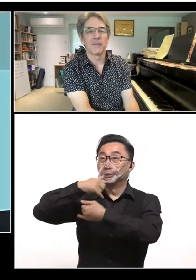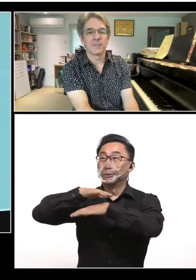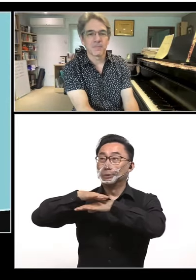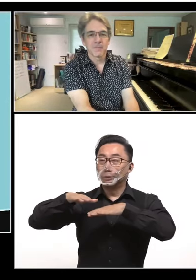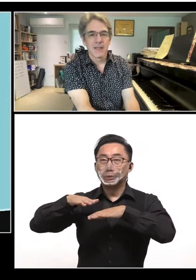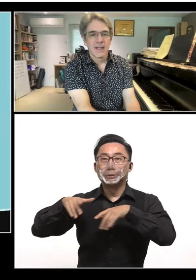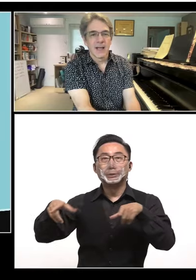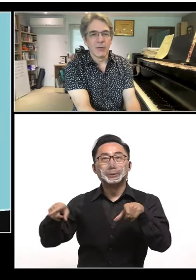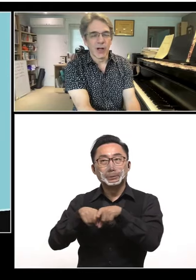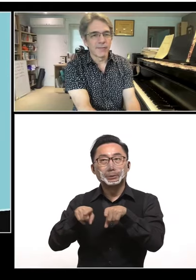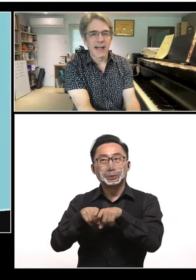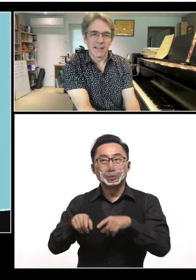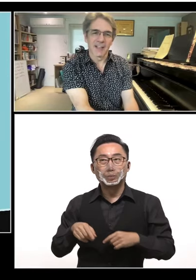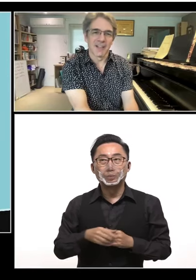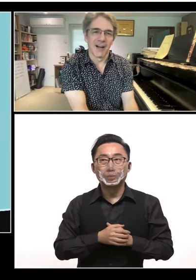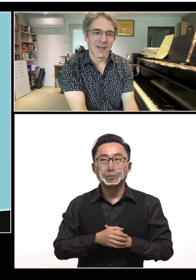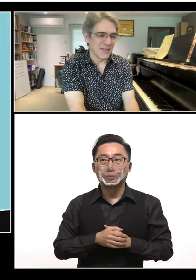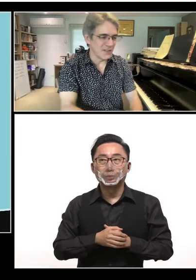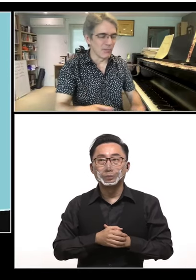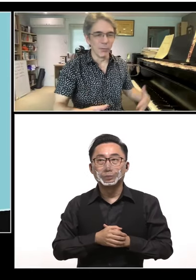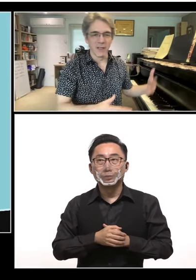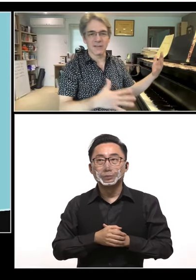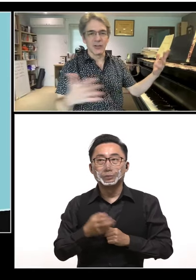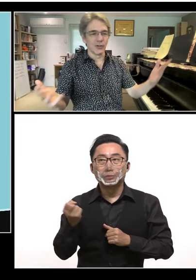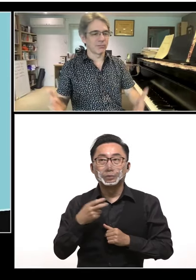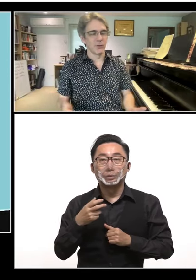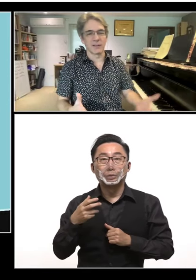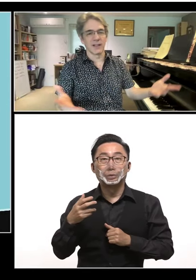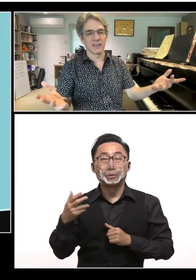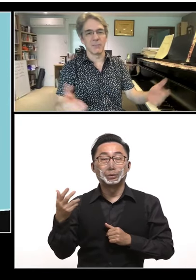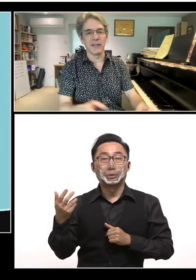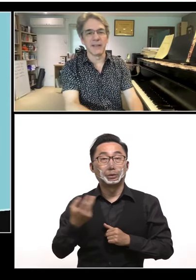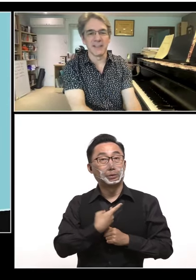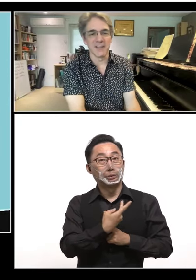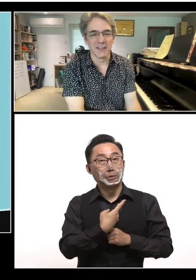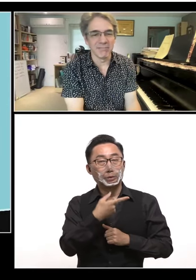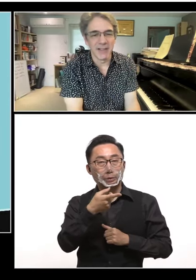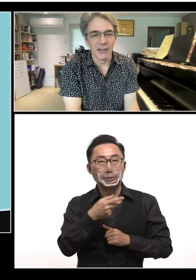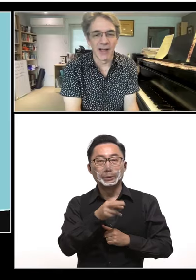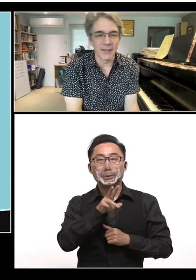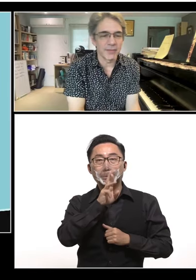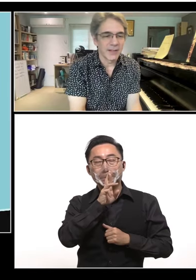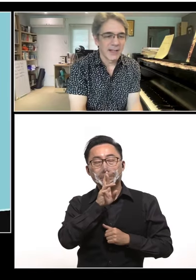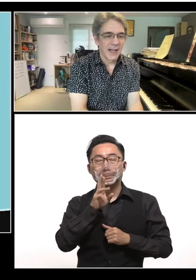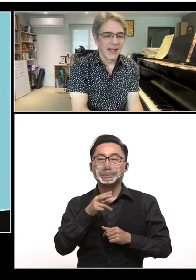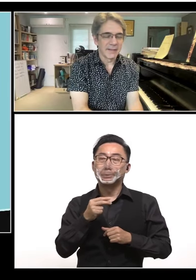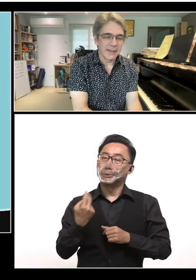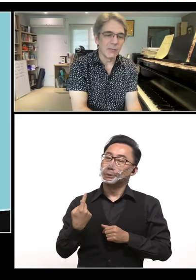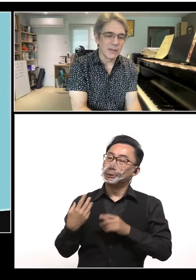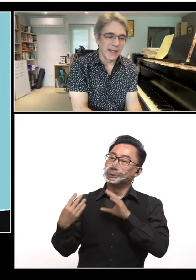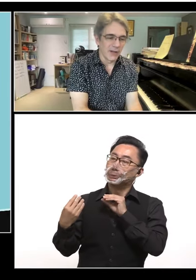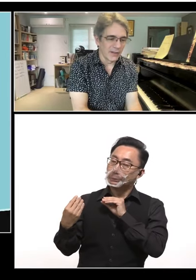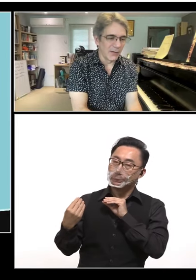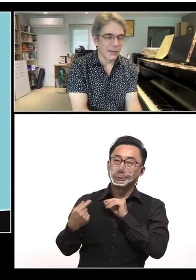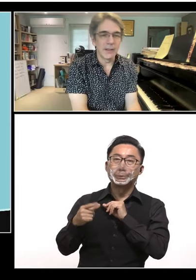slide. And we often had a lot of time in these moments to discuss many things in life. And I think